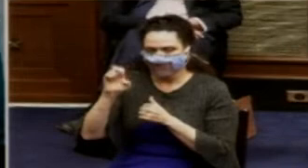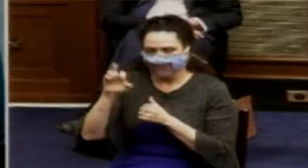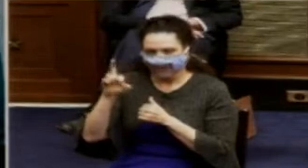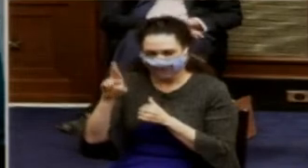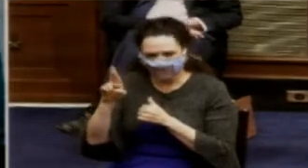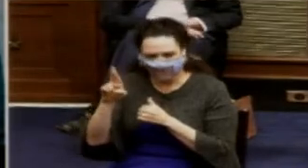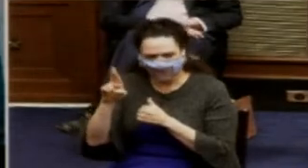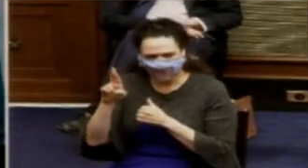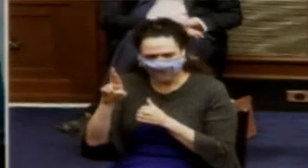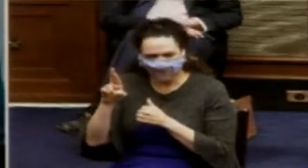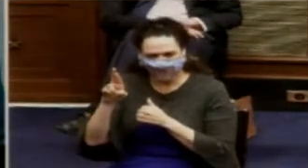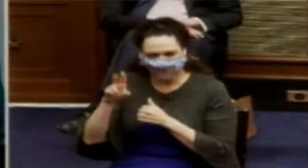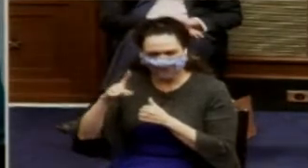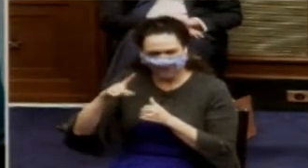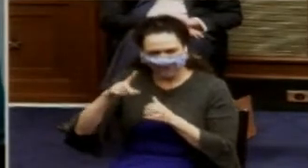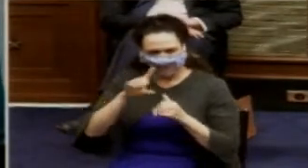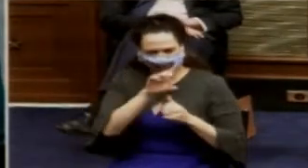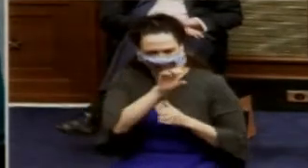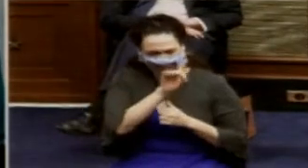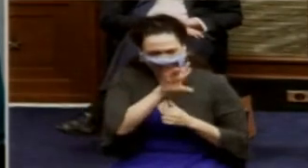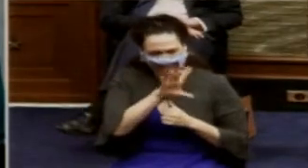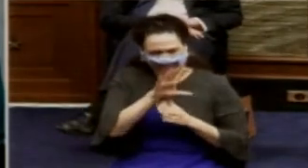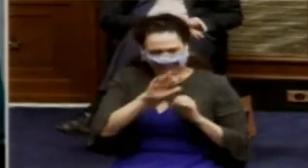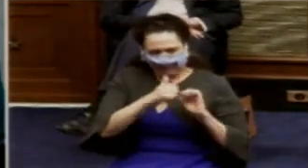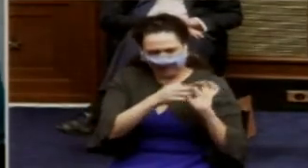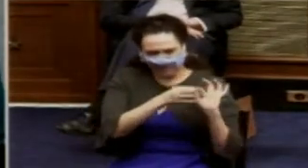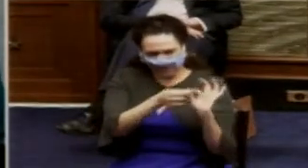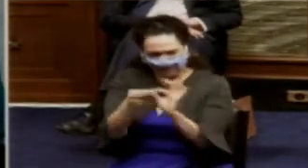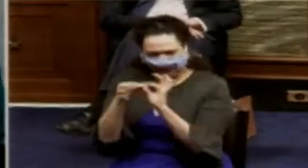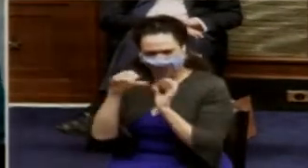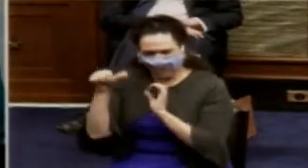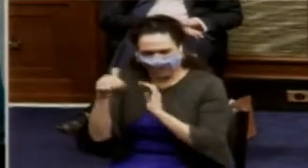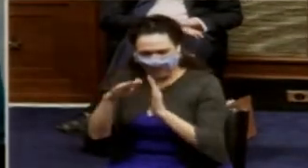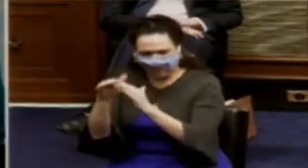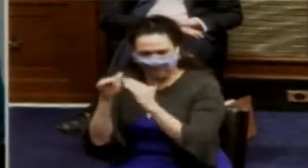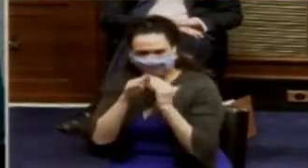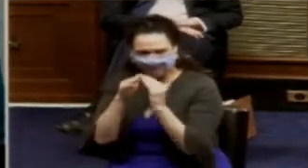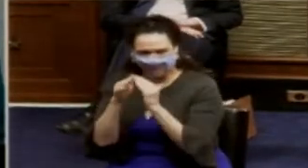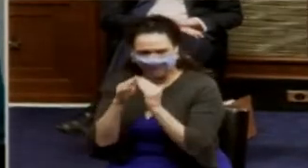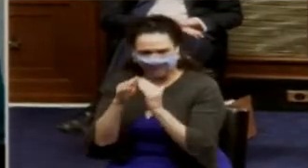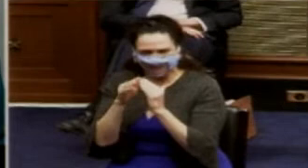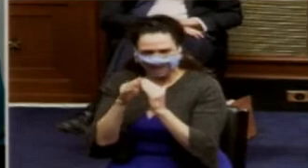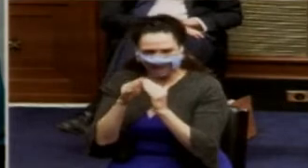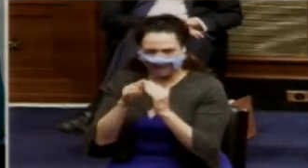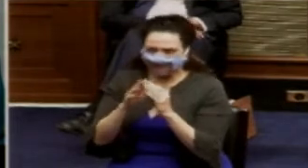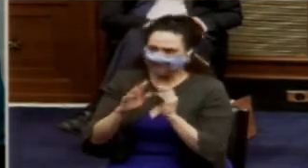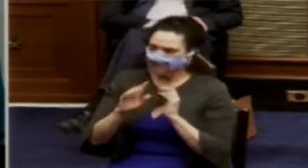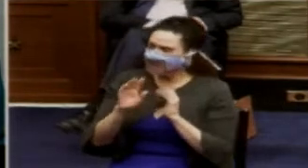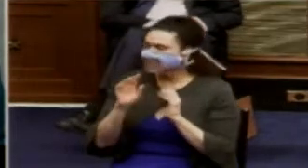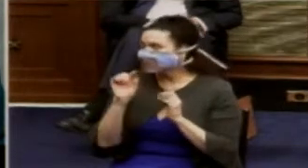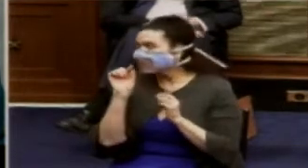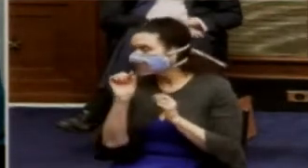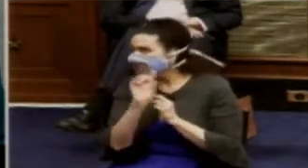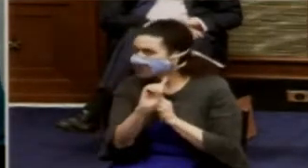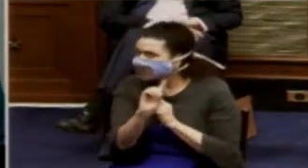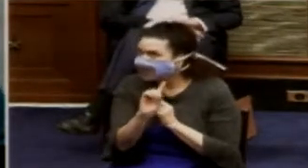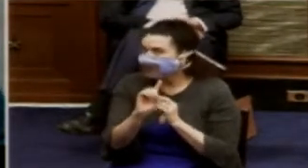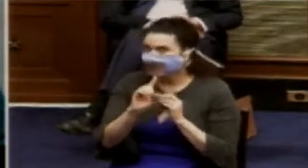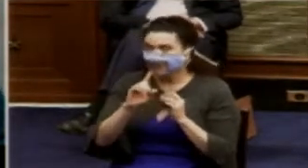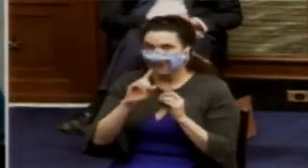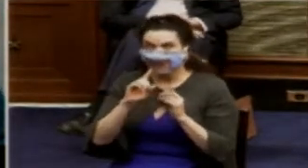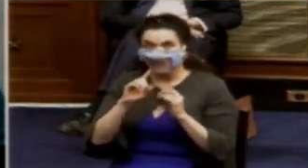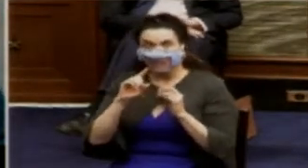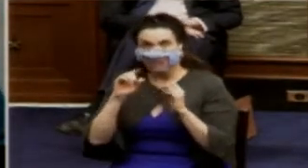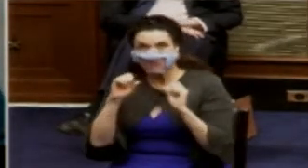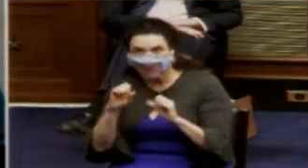of DC relative to other cities in the country? Is it slightly Democratic, very